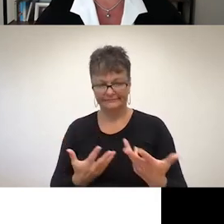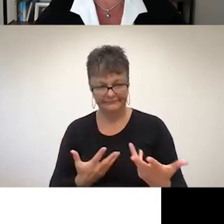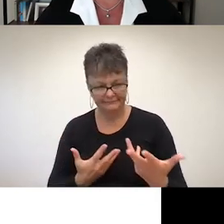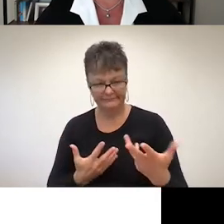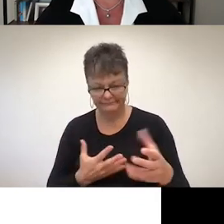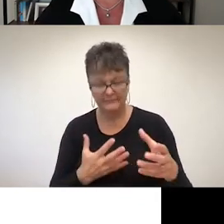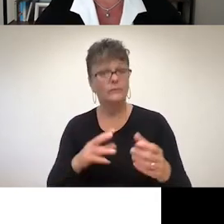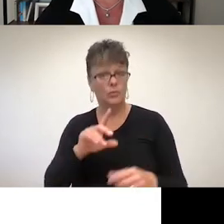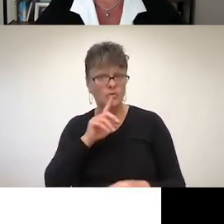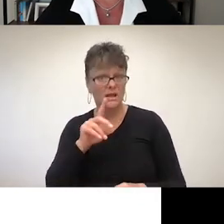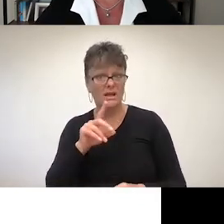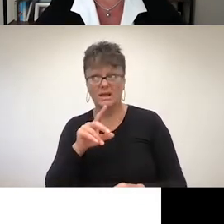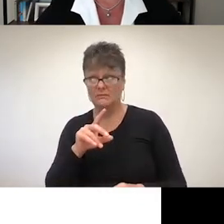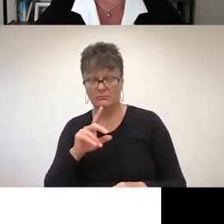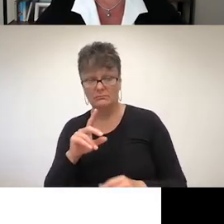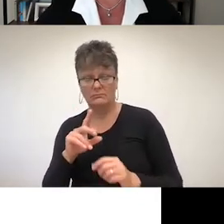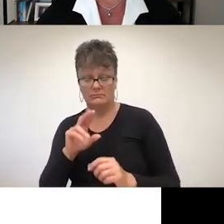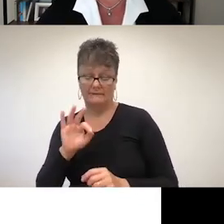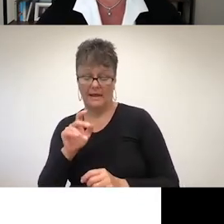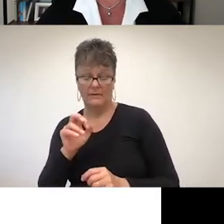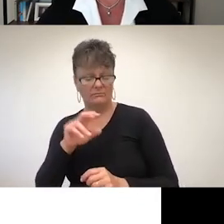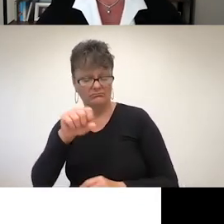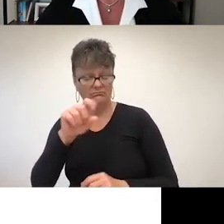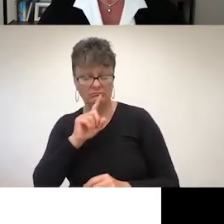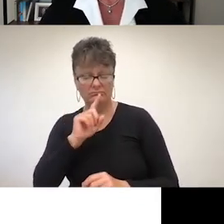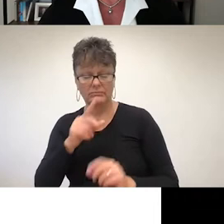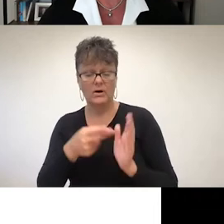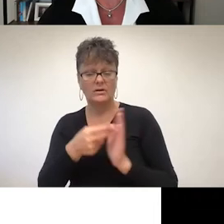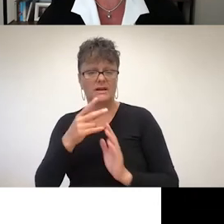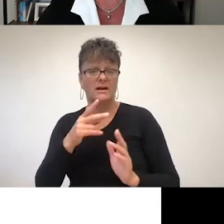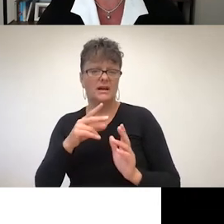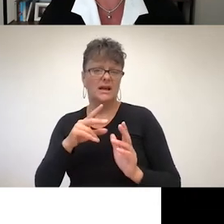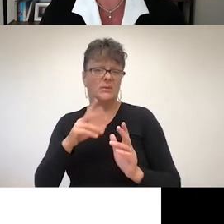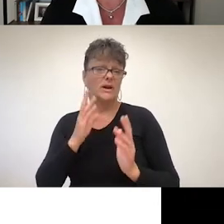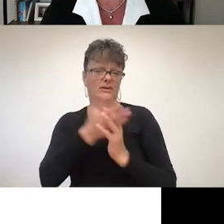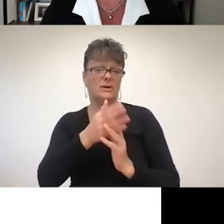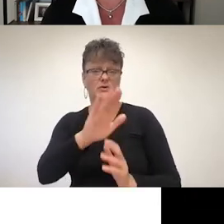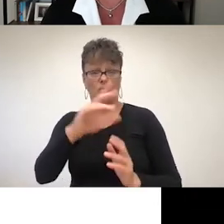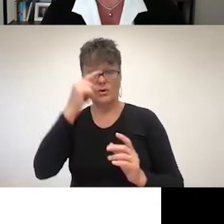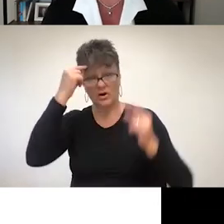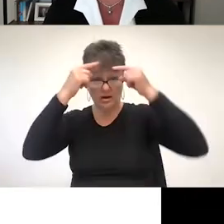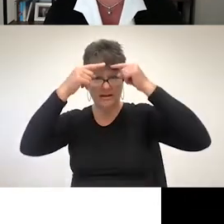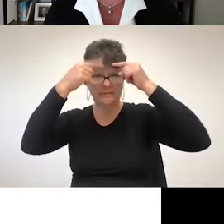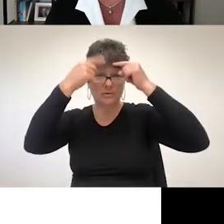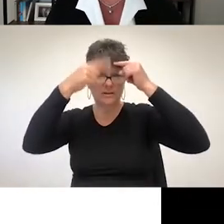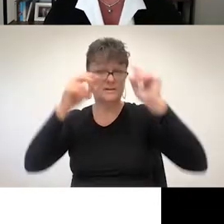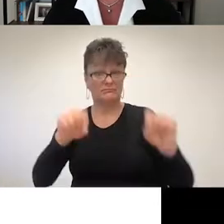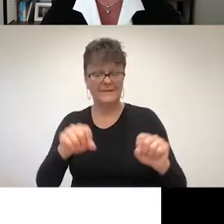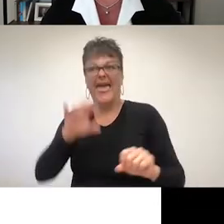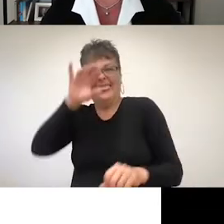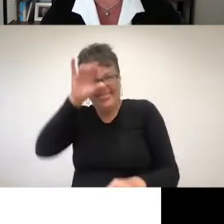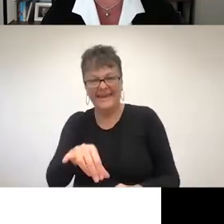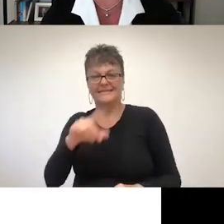to focus and learn. It actually interferes with our cognitive processes. So that's where we're going today, is not,